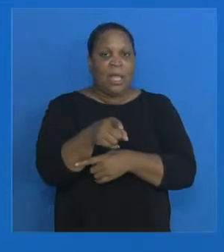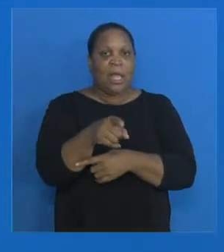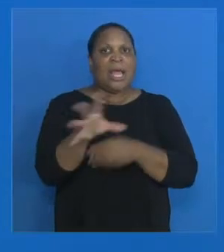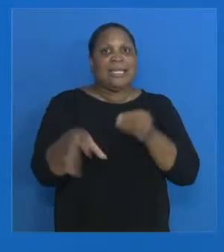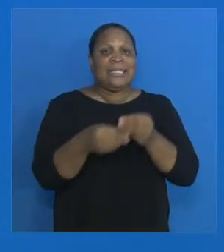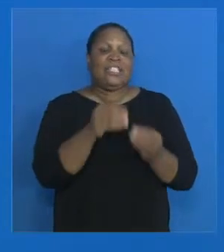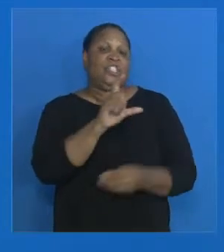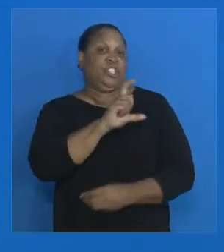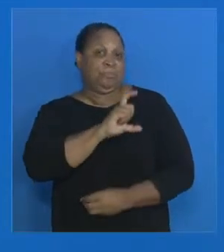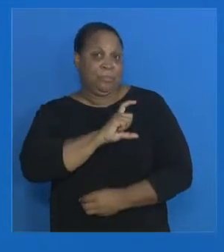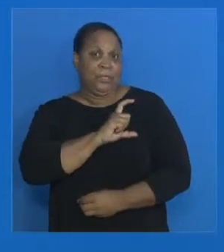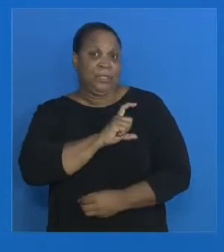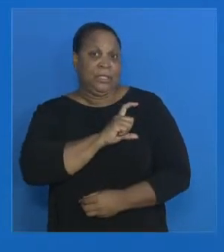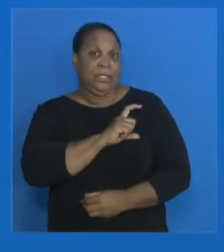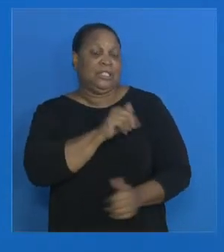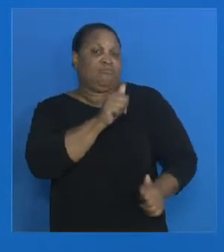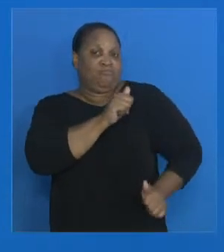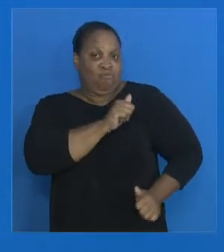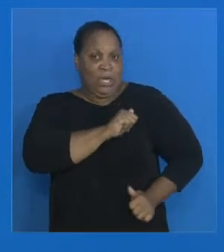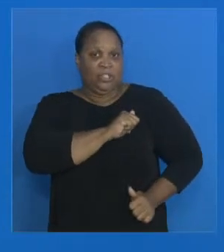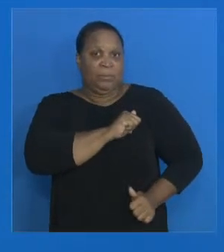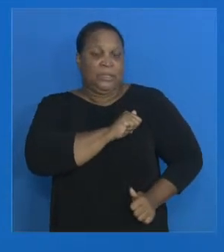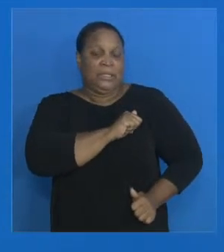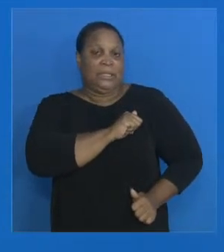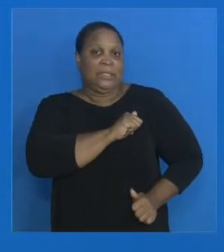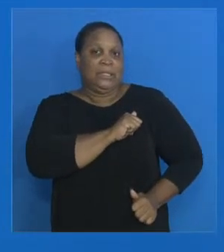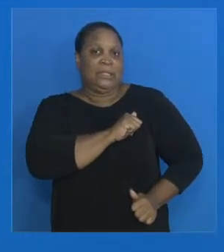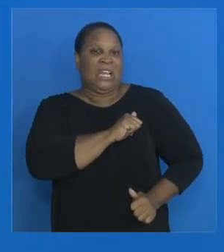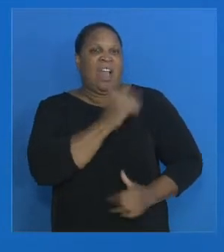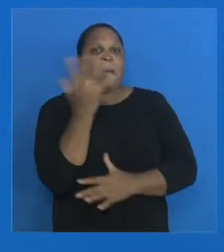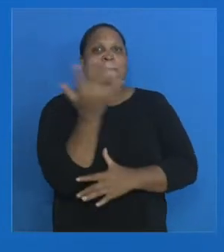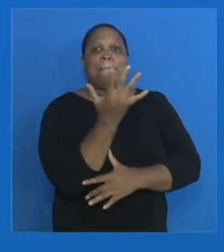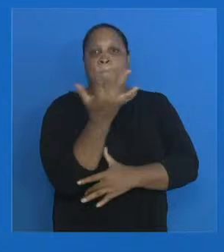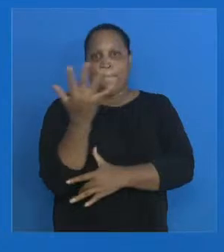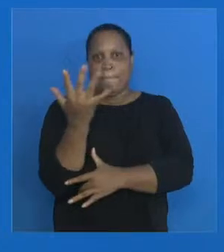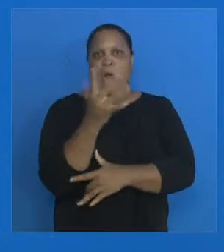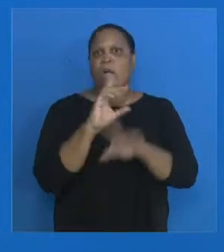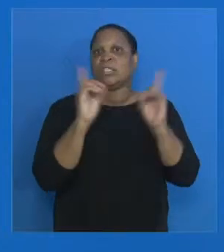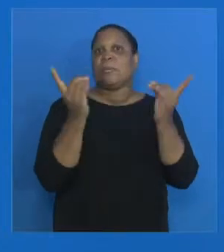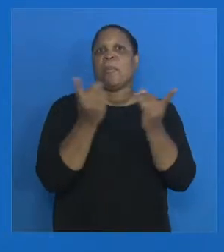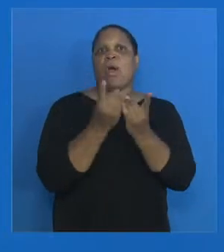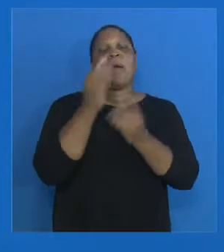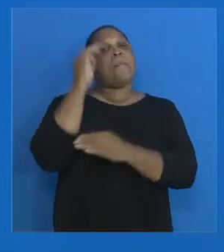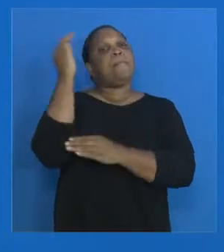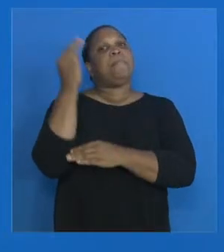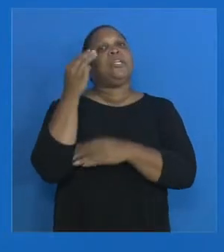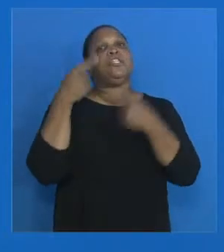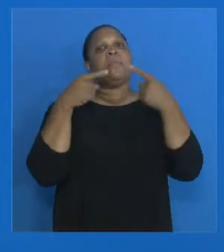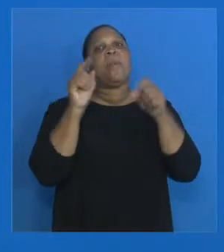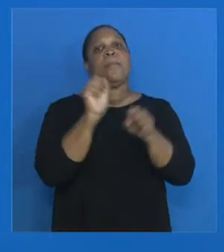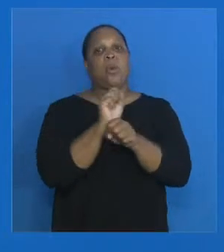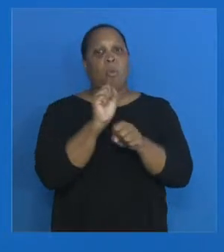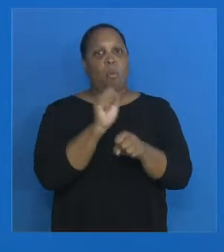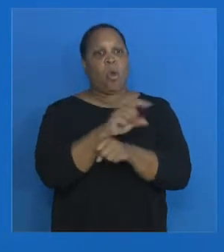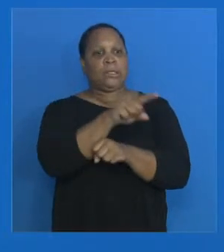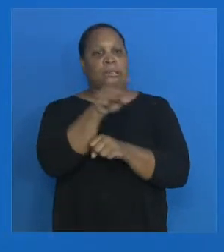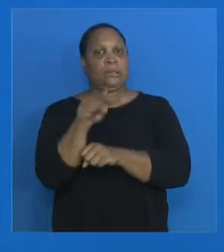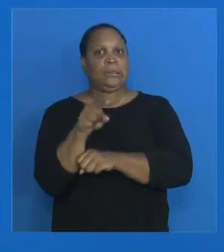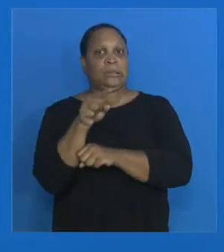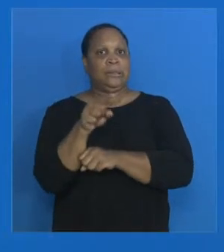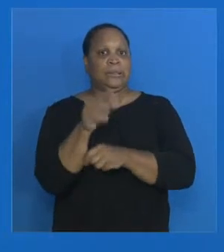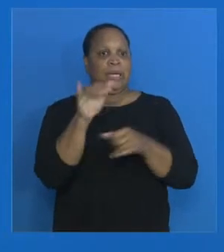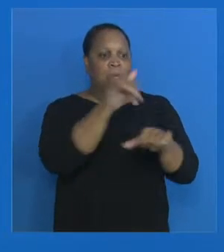Police Service, the Royal Bermuda Regiment, the Parks Department, and the Ministry of Public Works are mobilizing